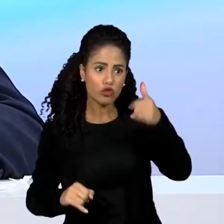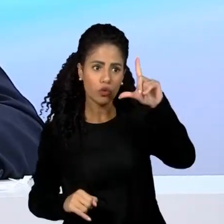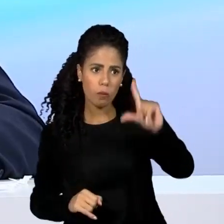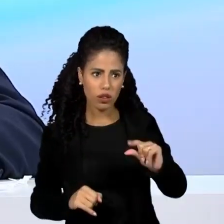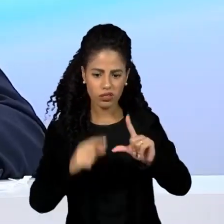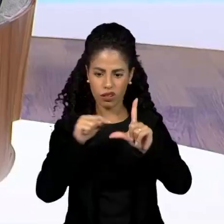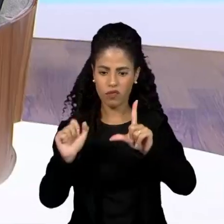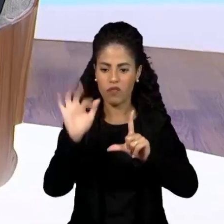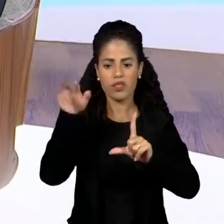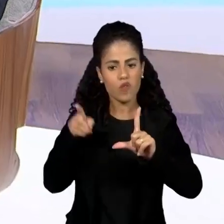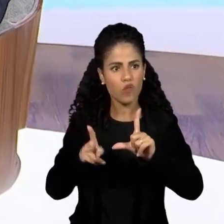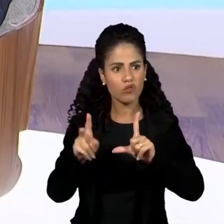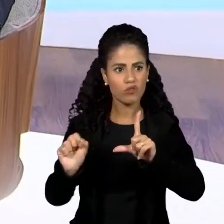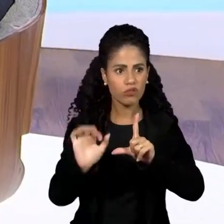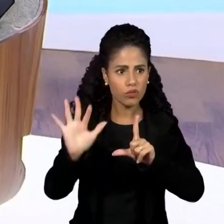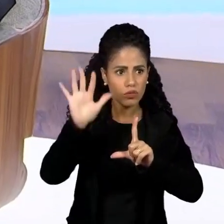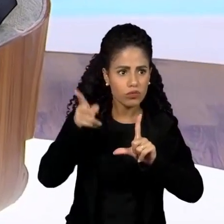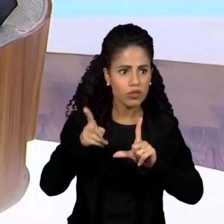problema?